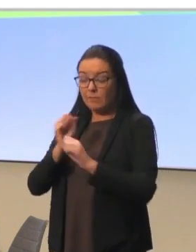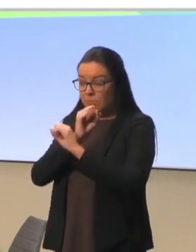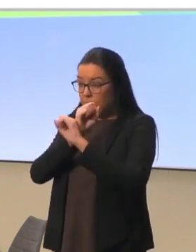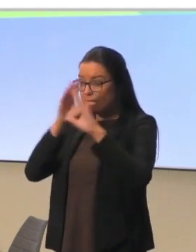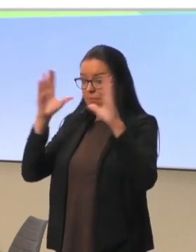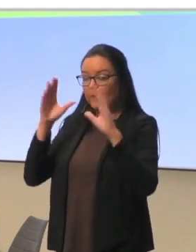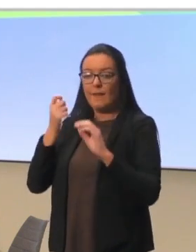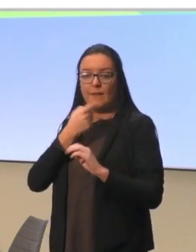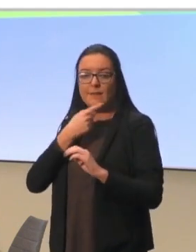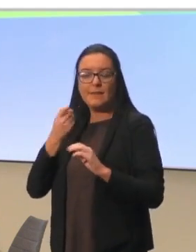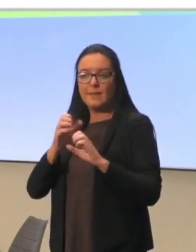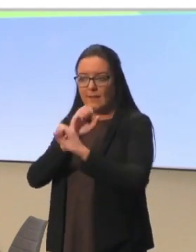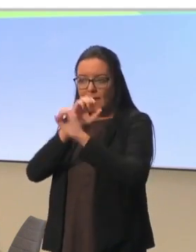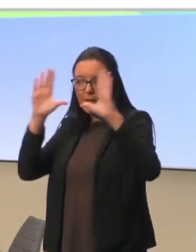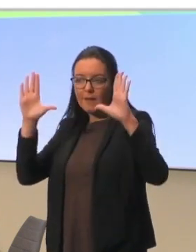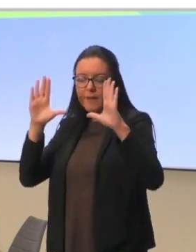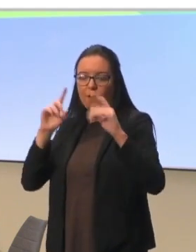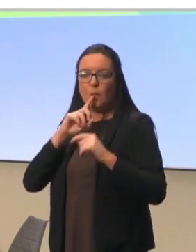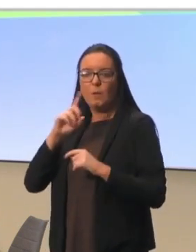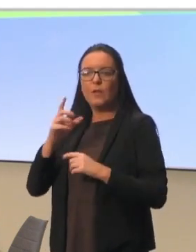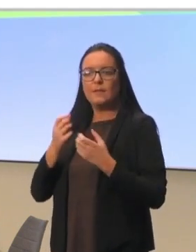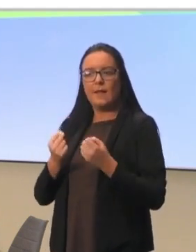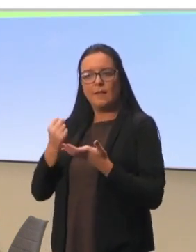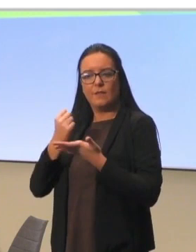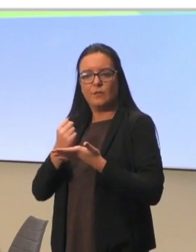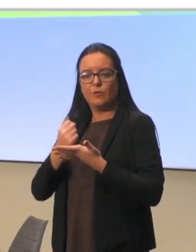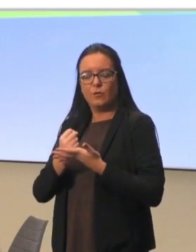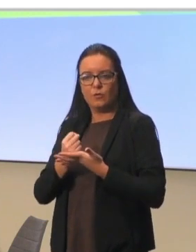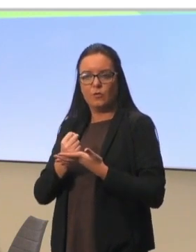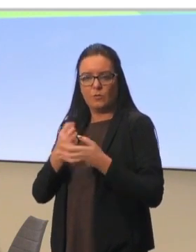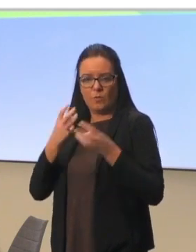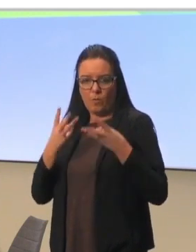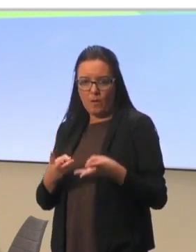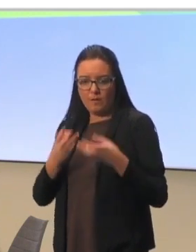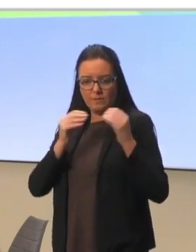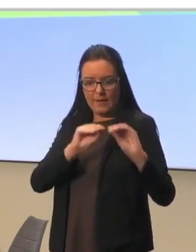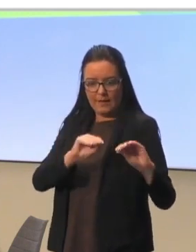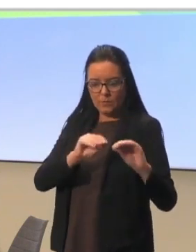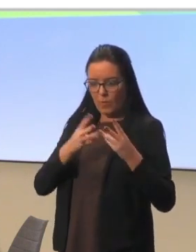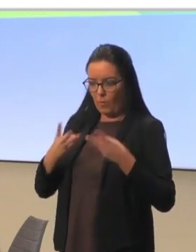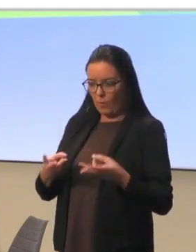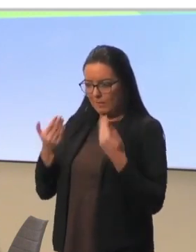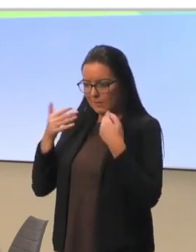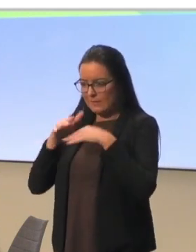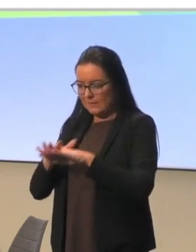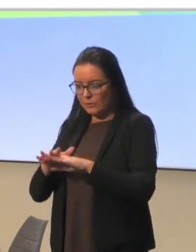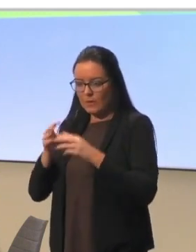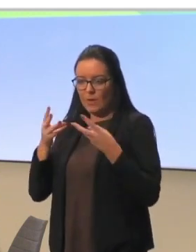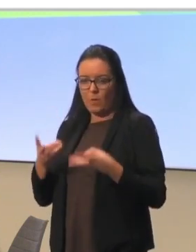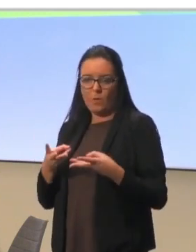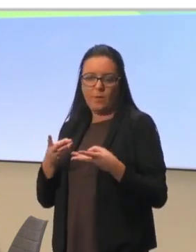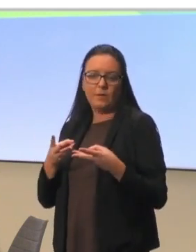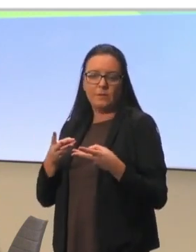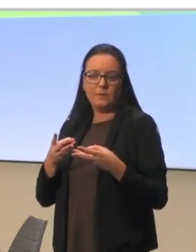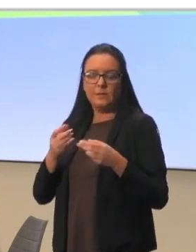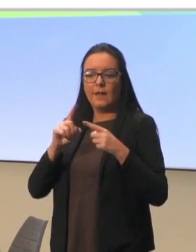to say that the student and the guardian, they want education, they want integration, they just come in and they do the thing. The school